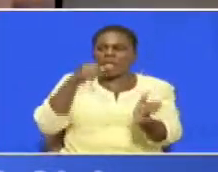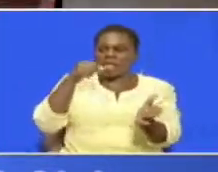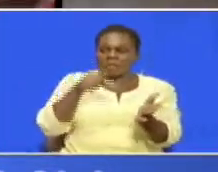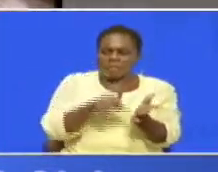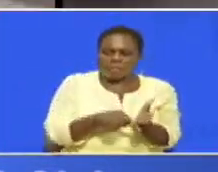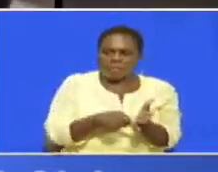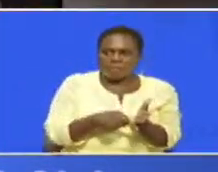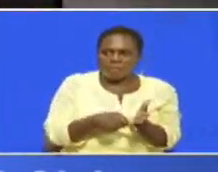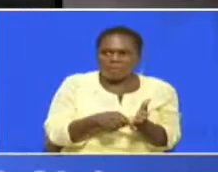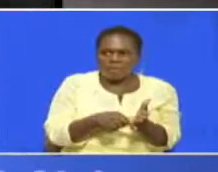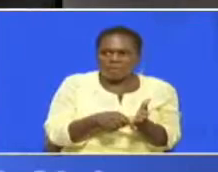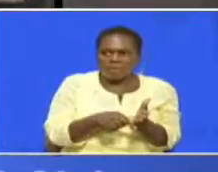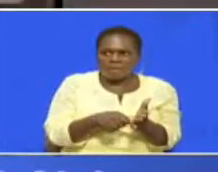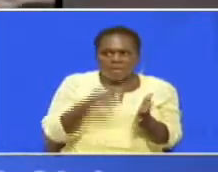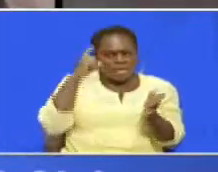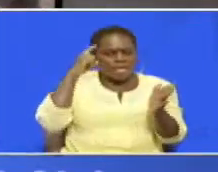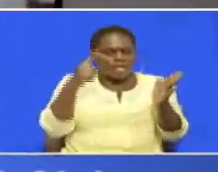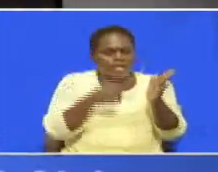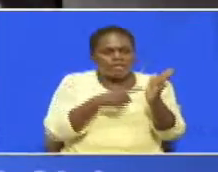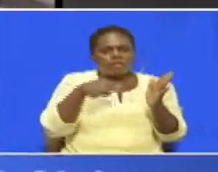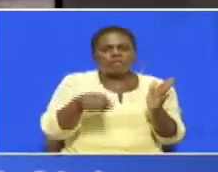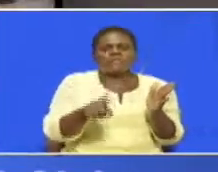Bro, wajitambulishe.